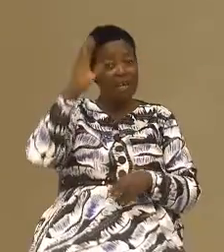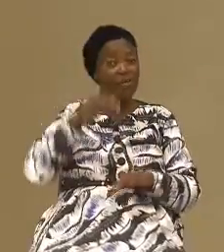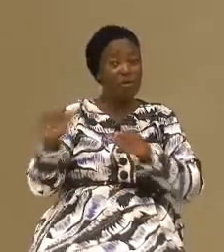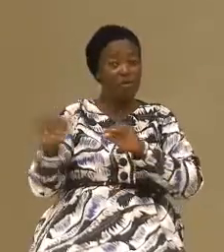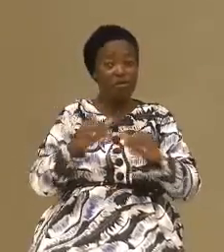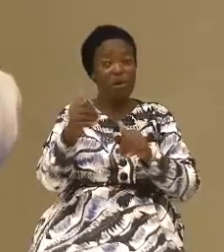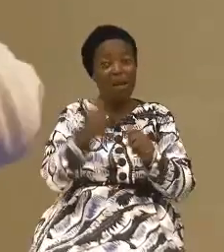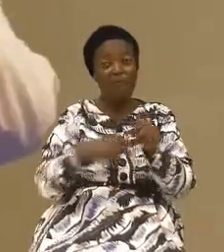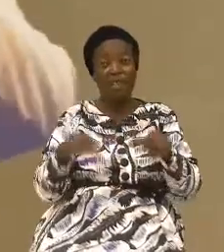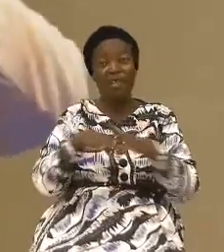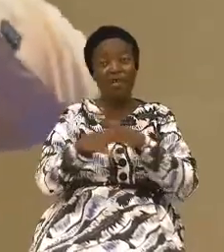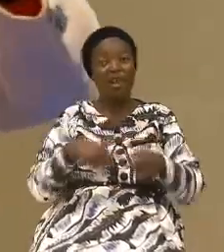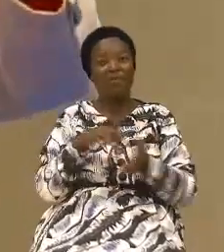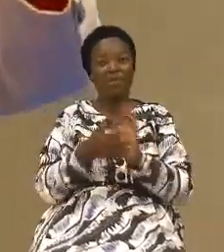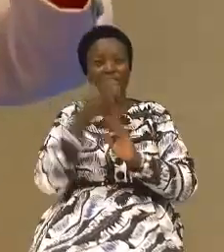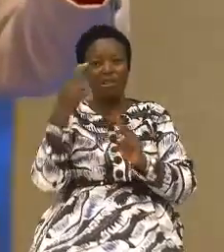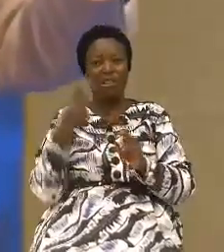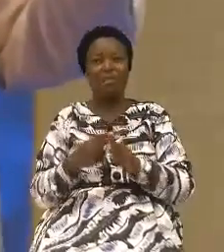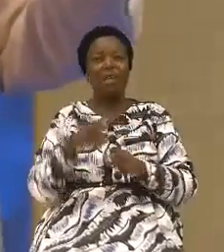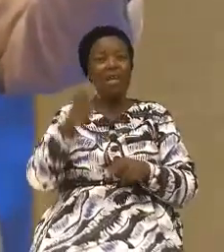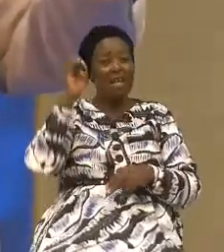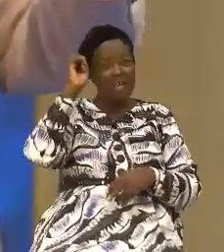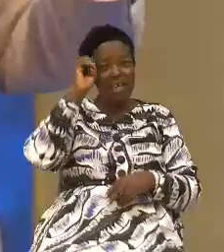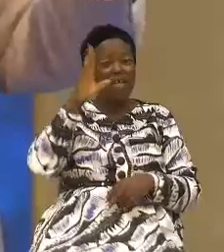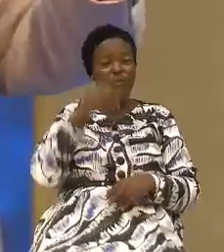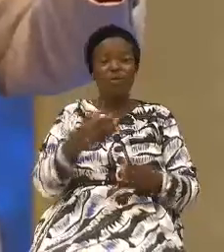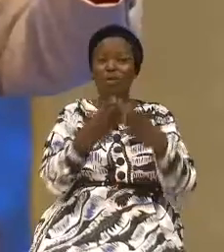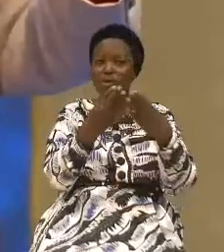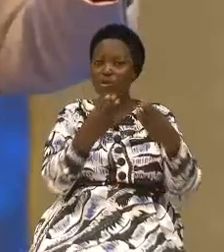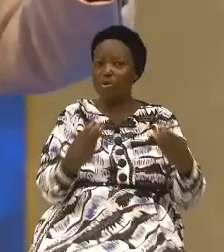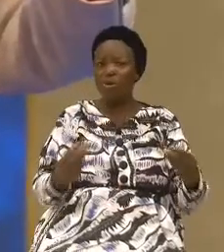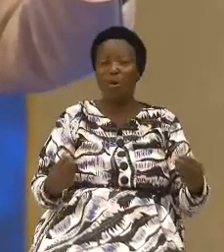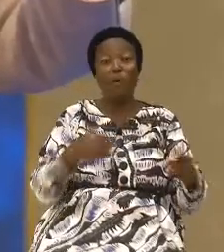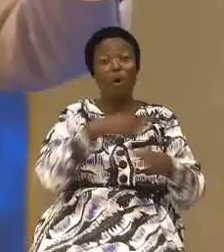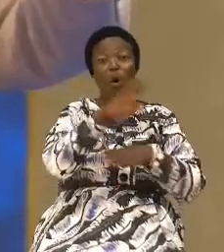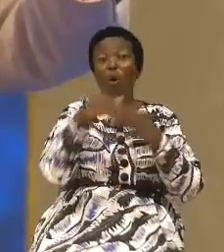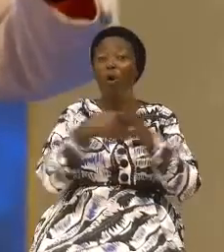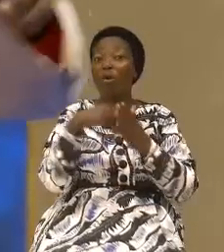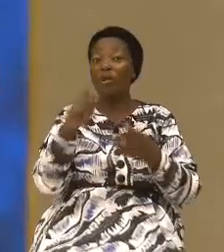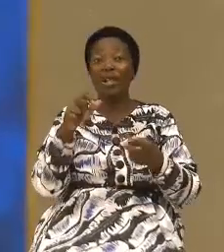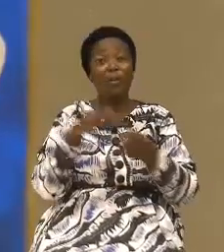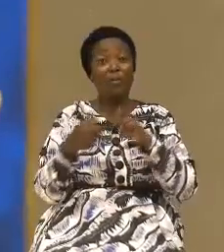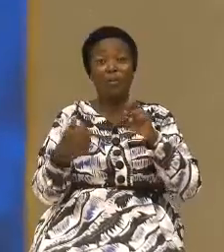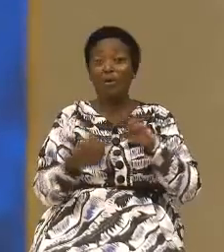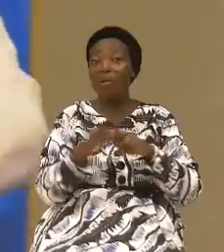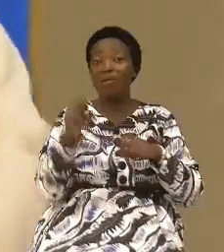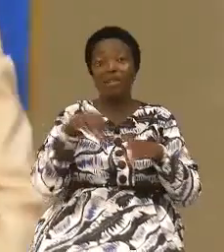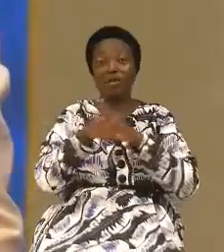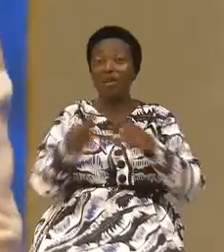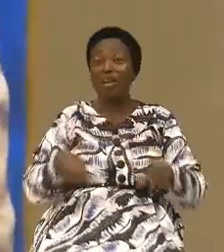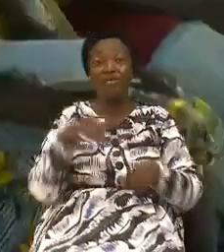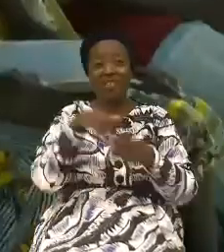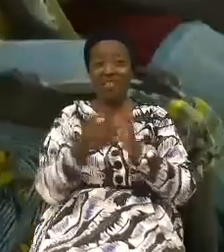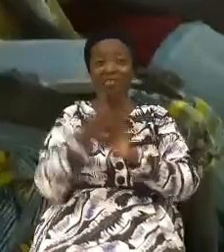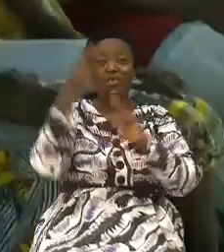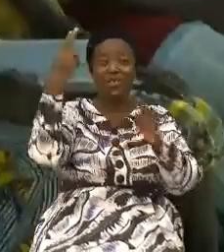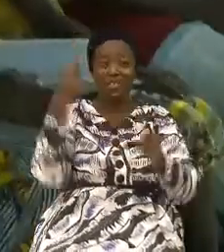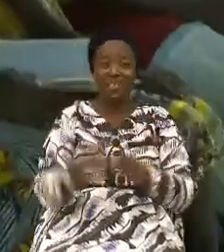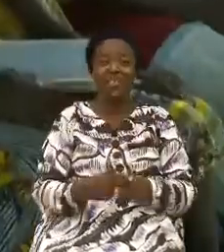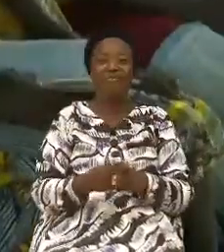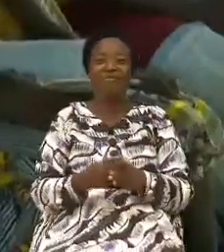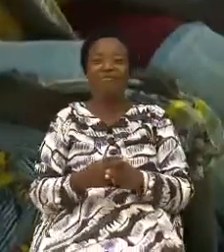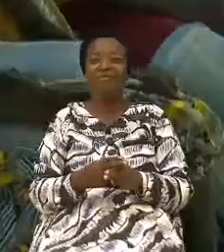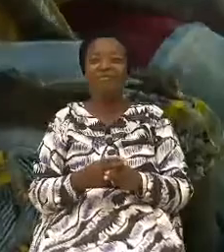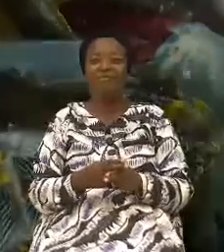your life. He will solve all the problems of your life, in Jesus' name.